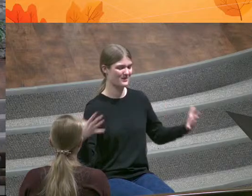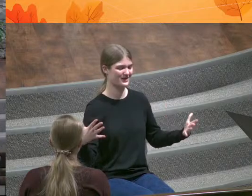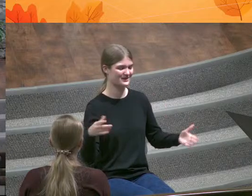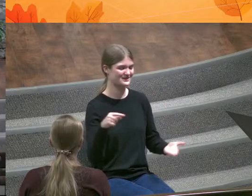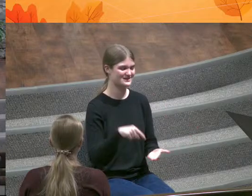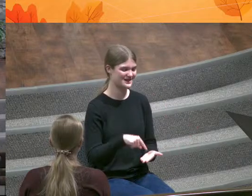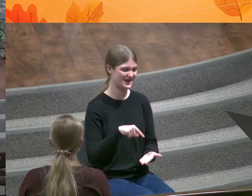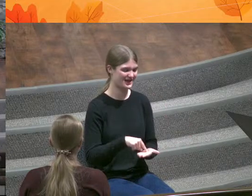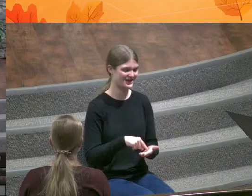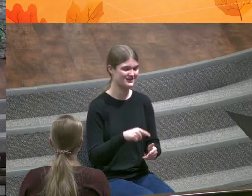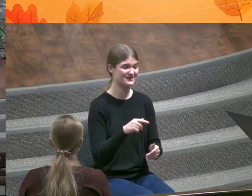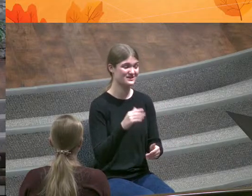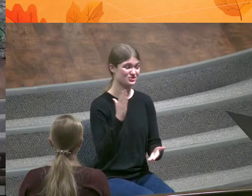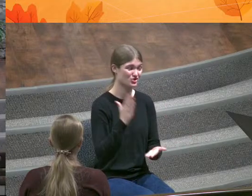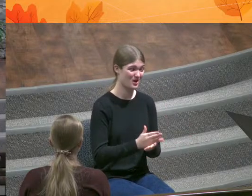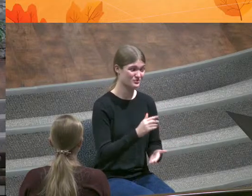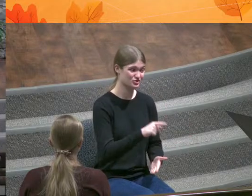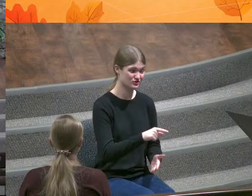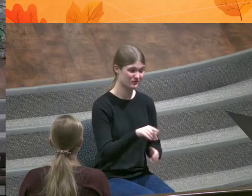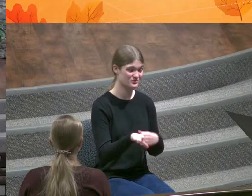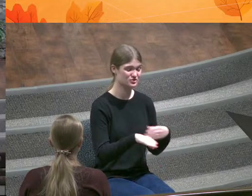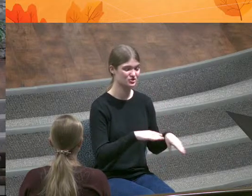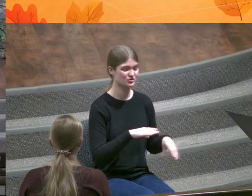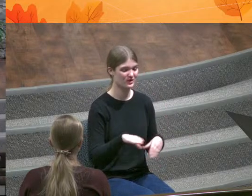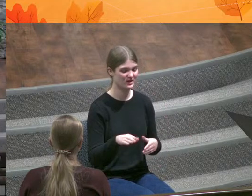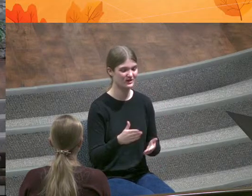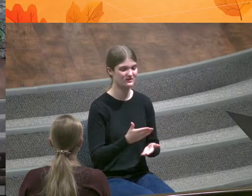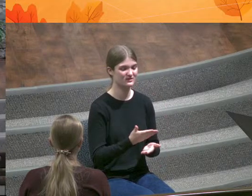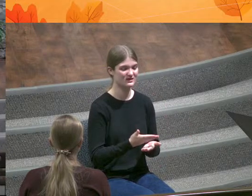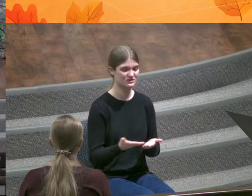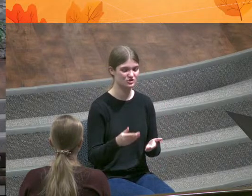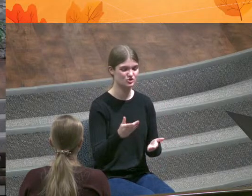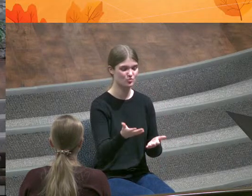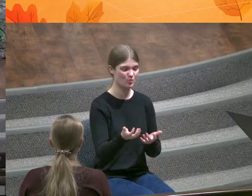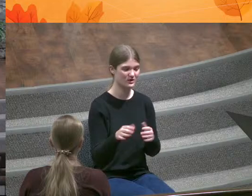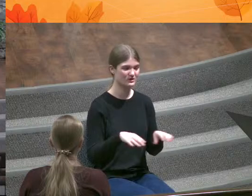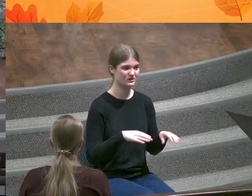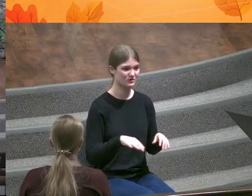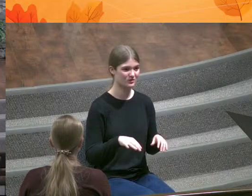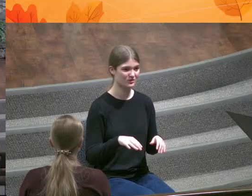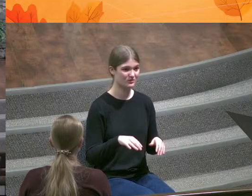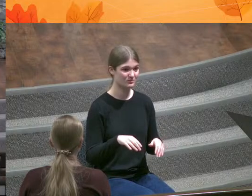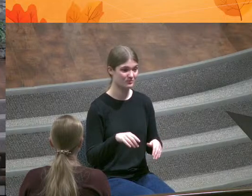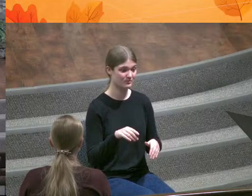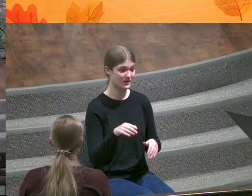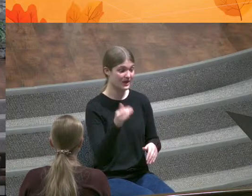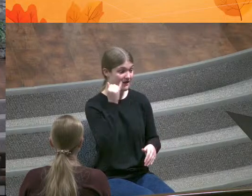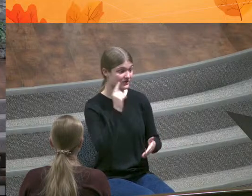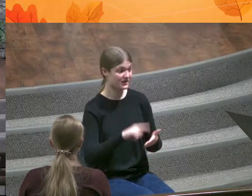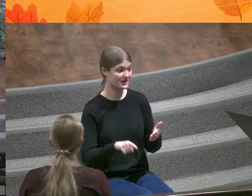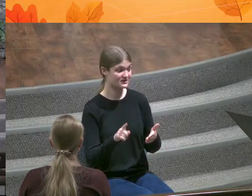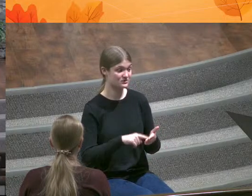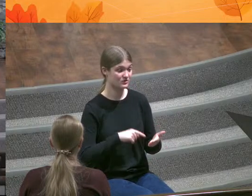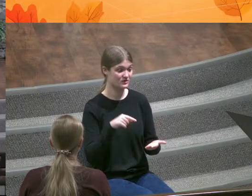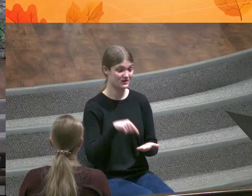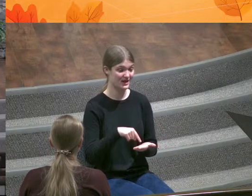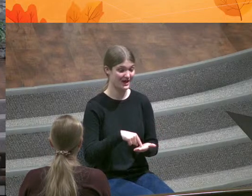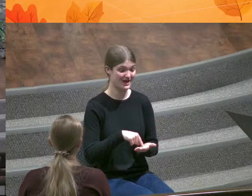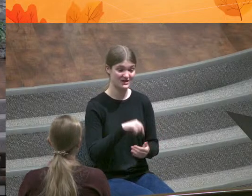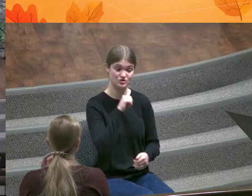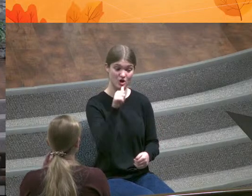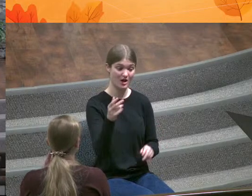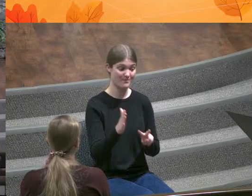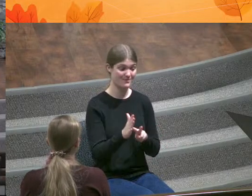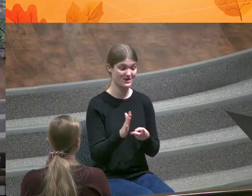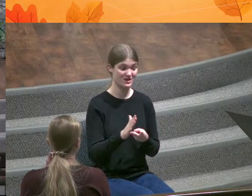payment coming every month that keeps you from doing what you... Okay, now, they get rid of that. Does not mean you have suddenly all the money that you need